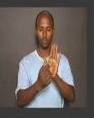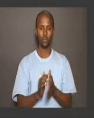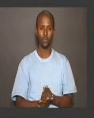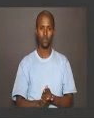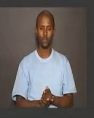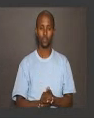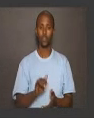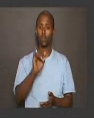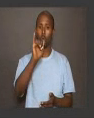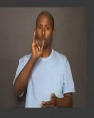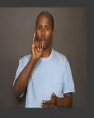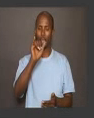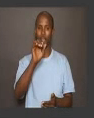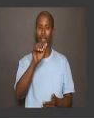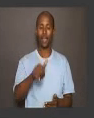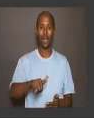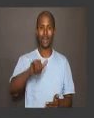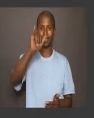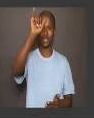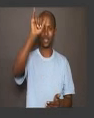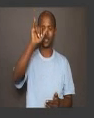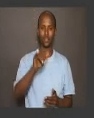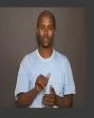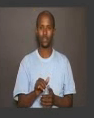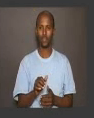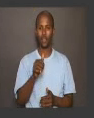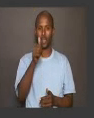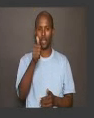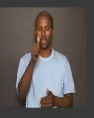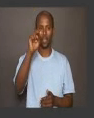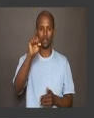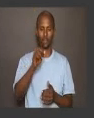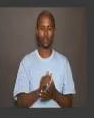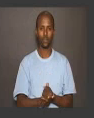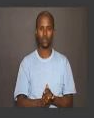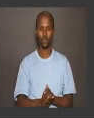The y-axis is marked as an,